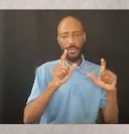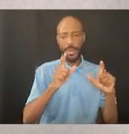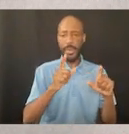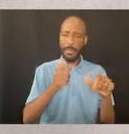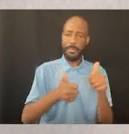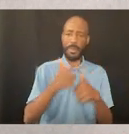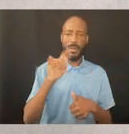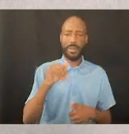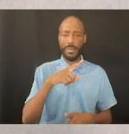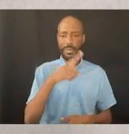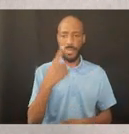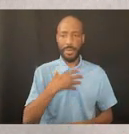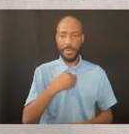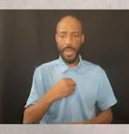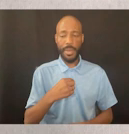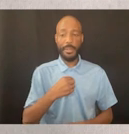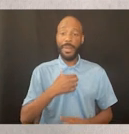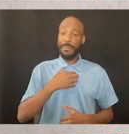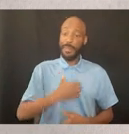My passion for art basically reignited